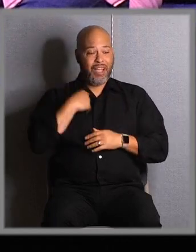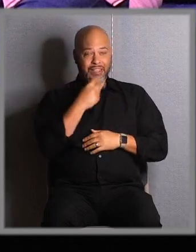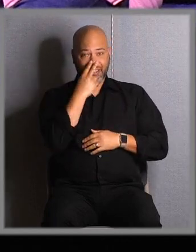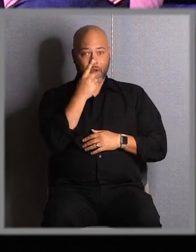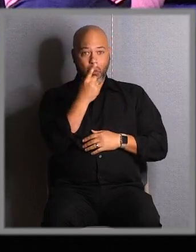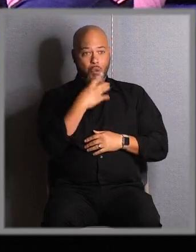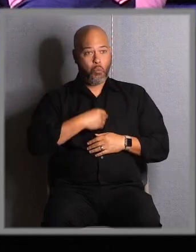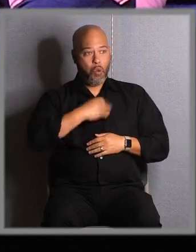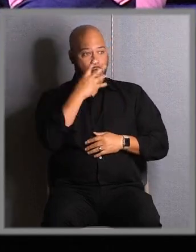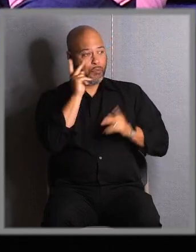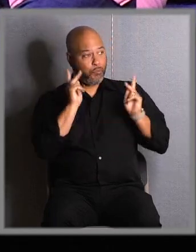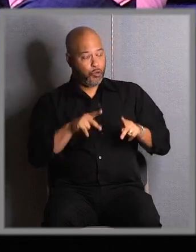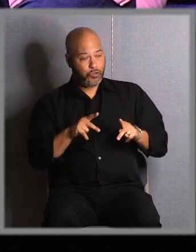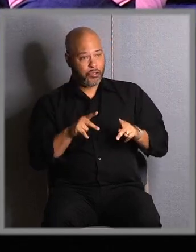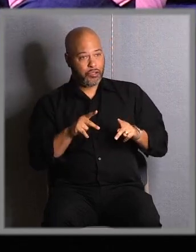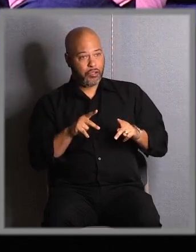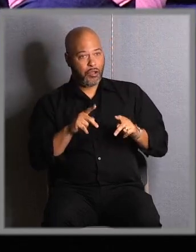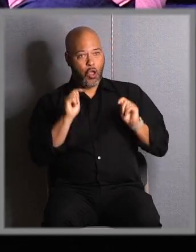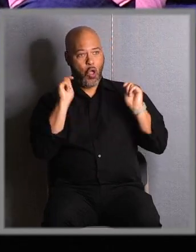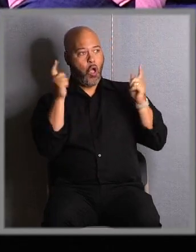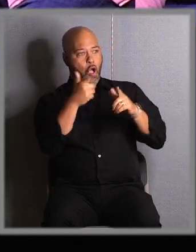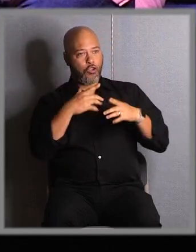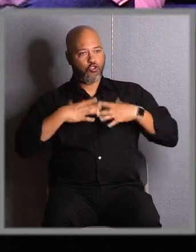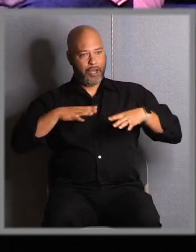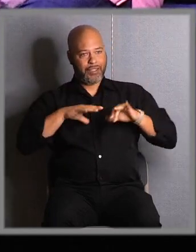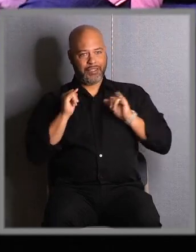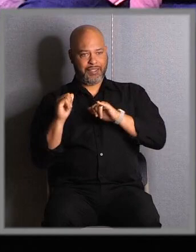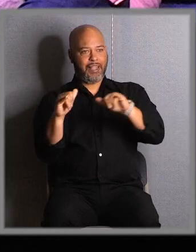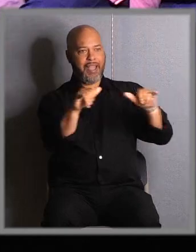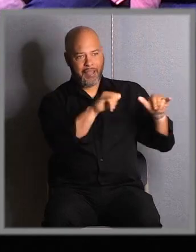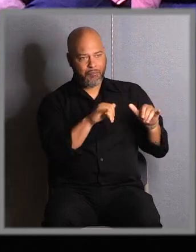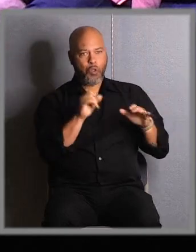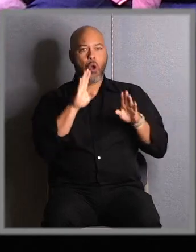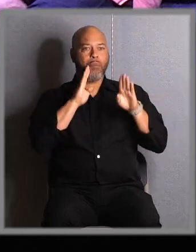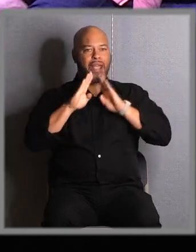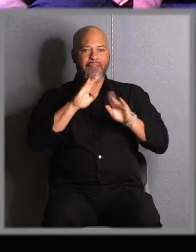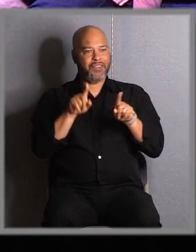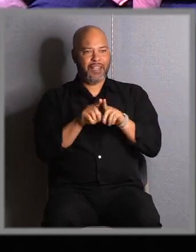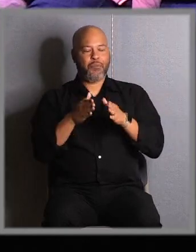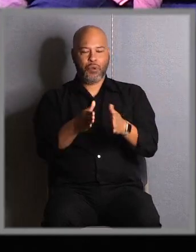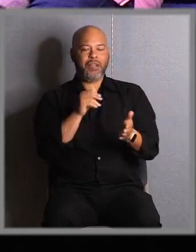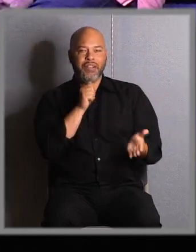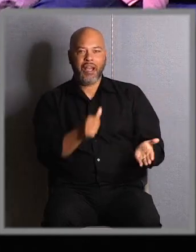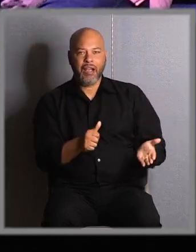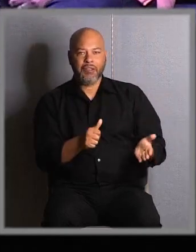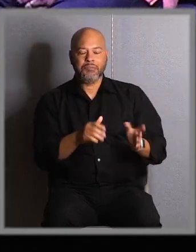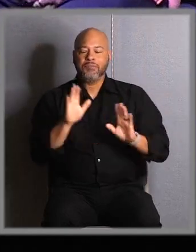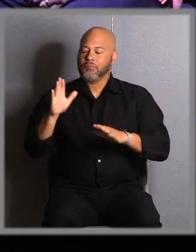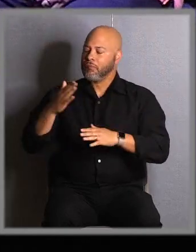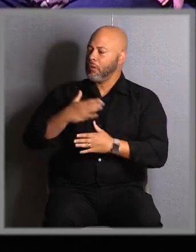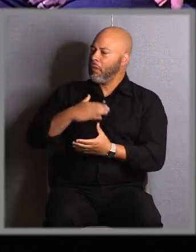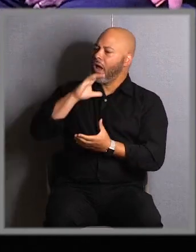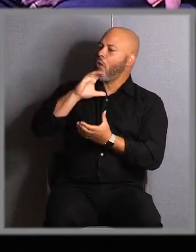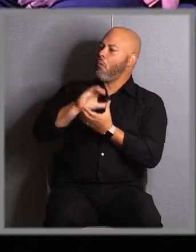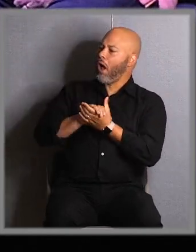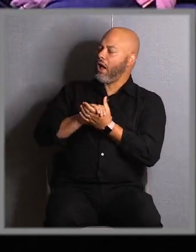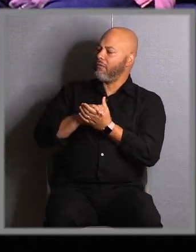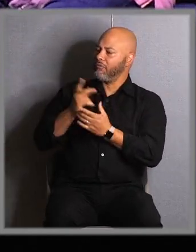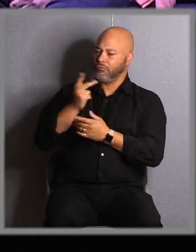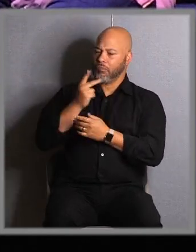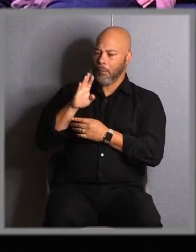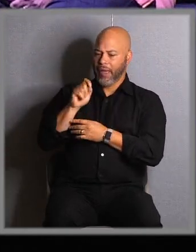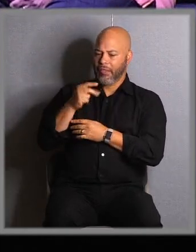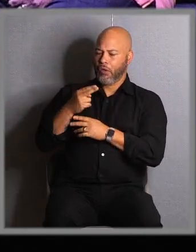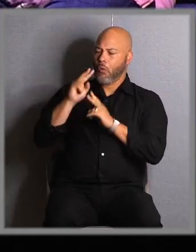white person, all of you dress like that, or all of you behave like that. Beth and I watched Just Mercy